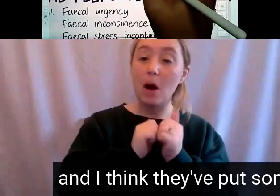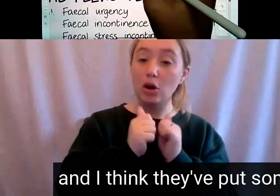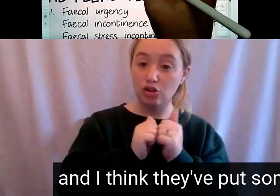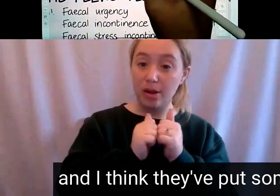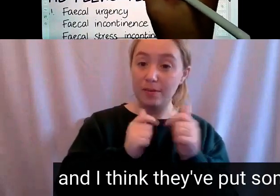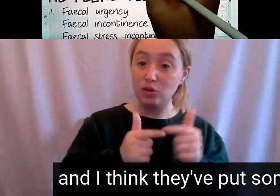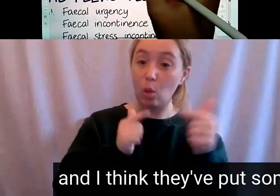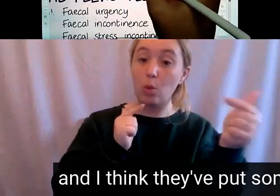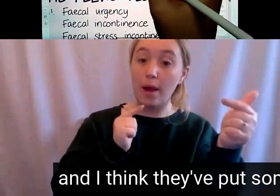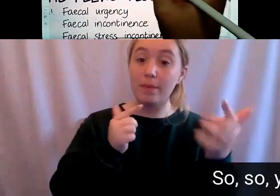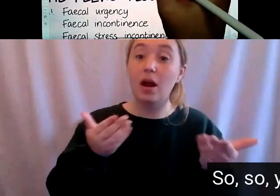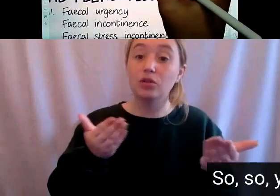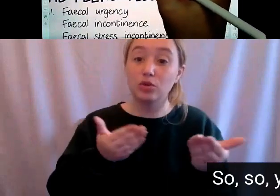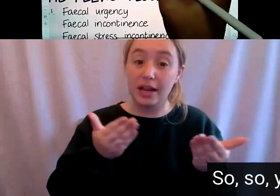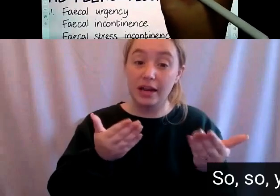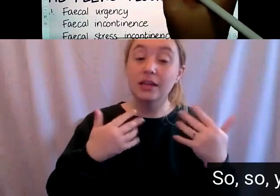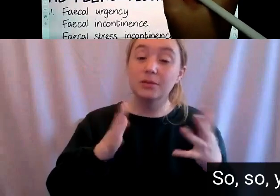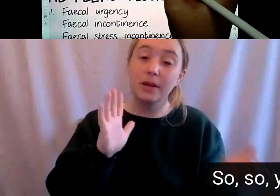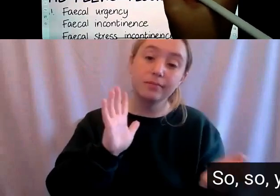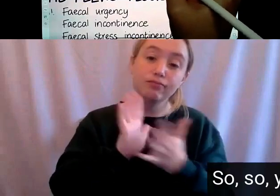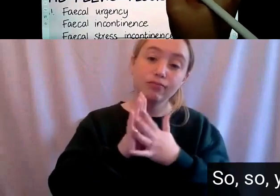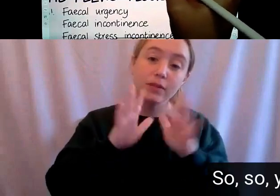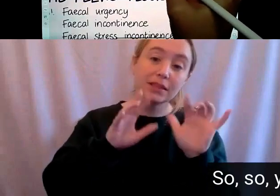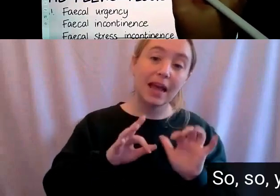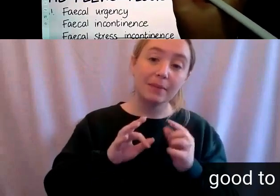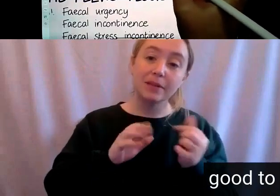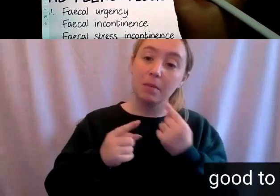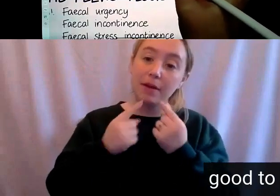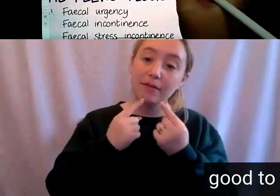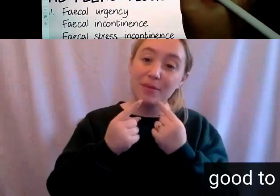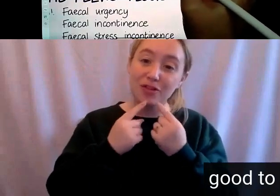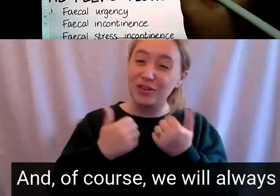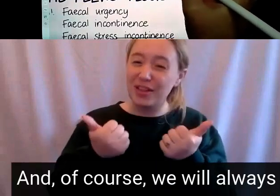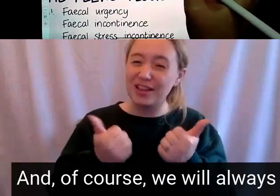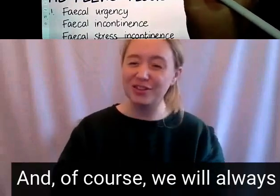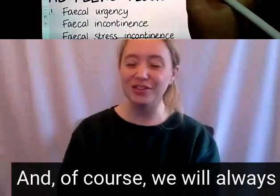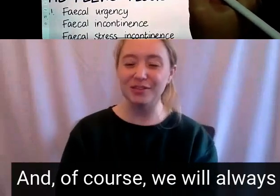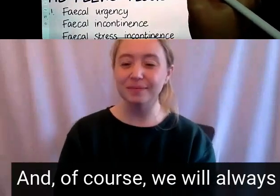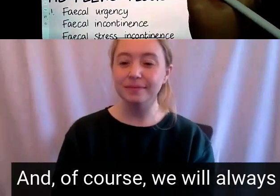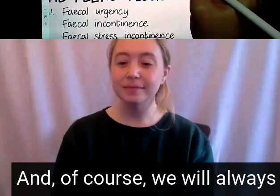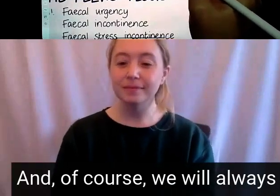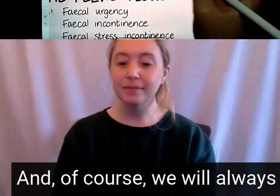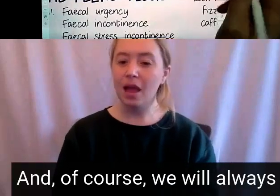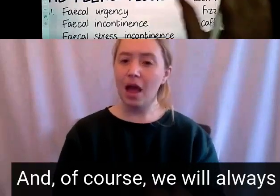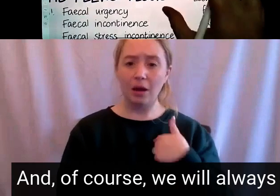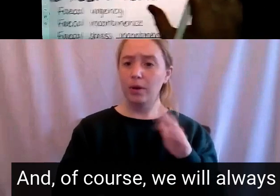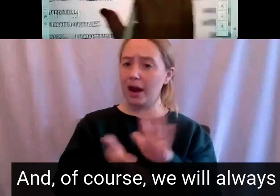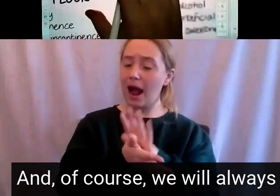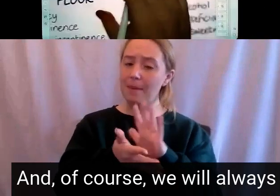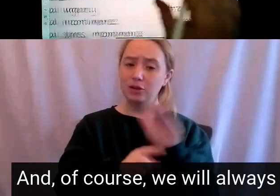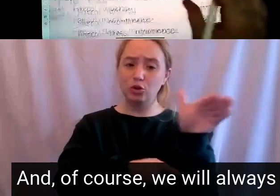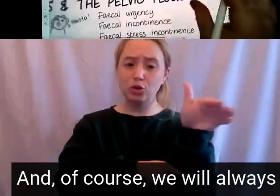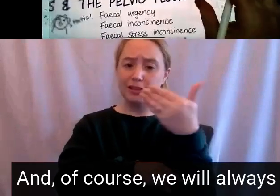some information on the chat. So, so you know, good to hear that. And of course, we will always post people